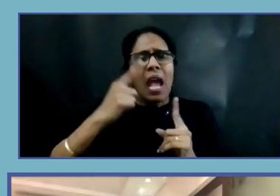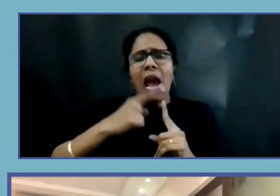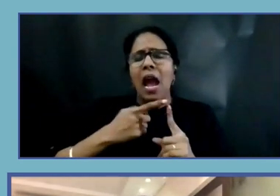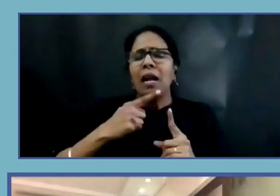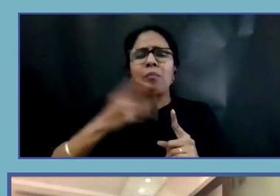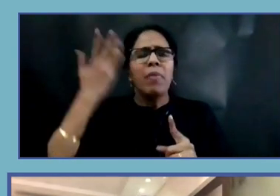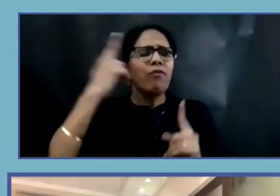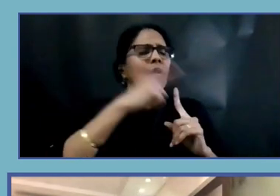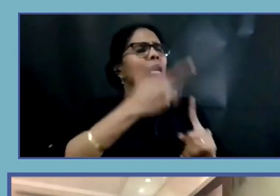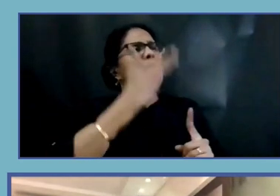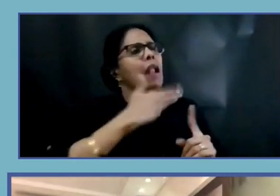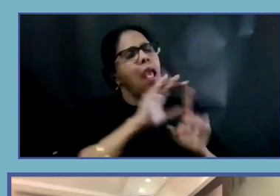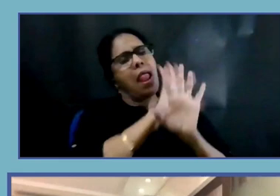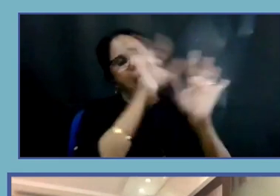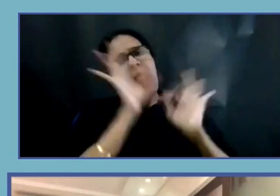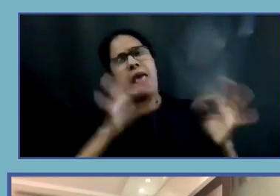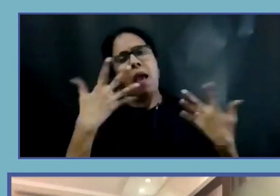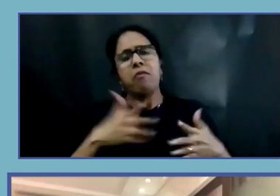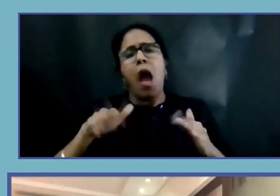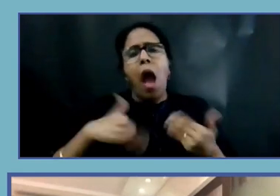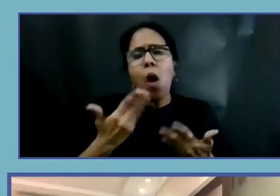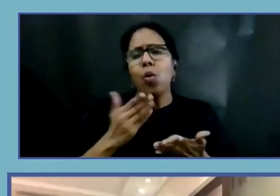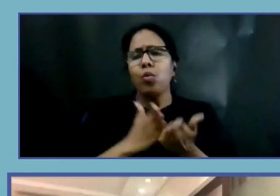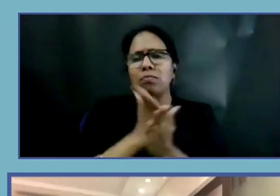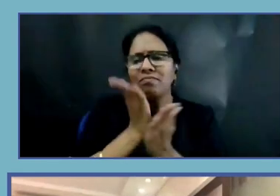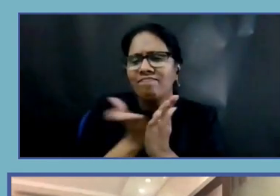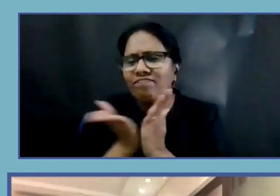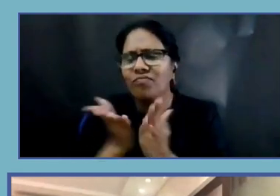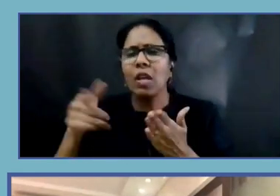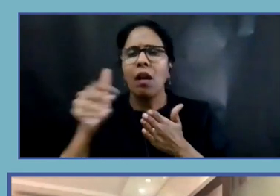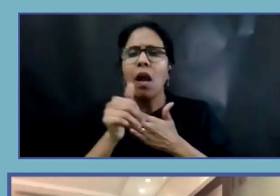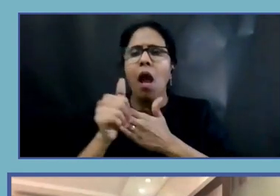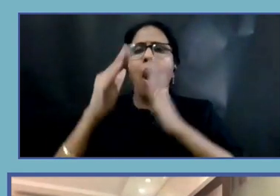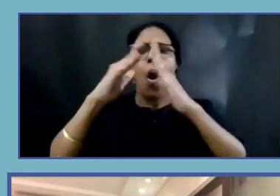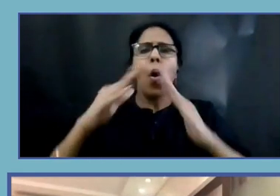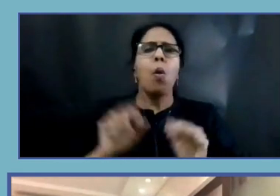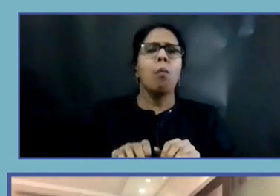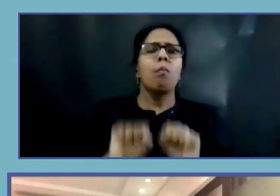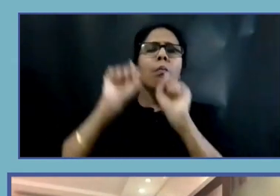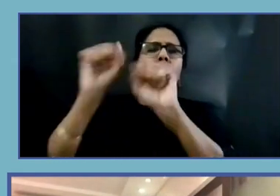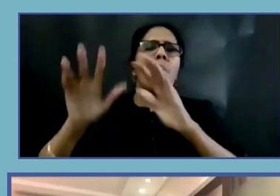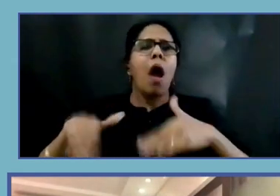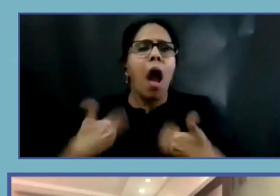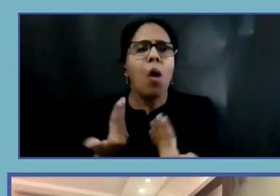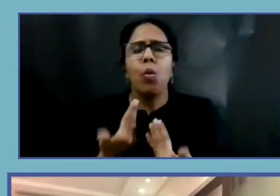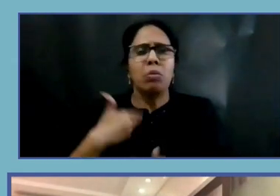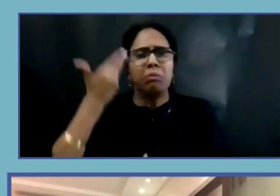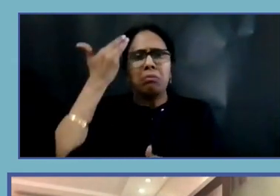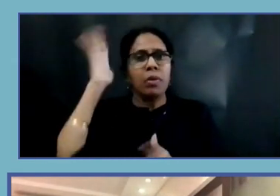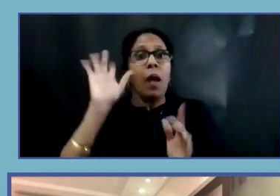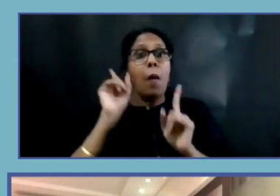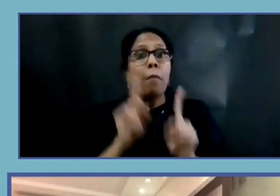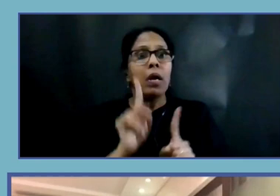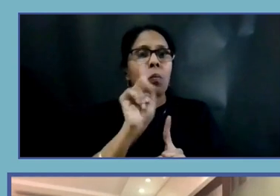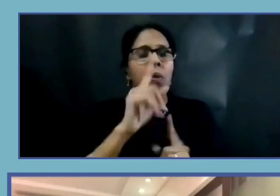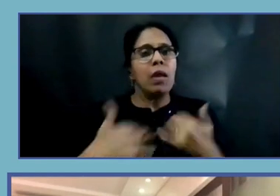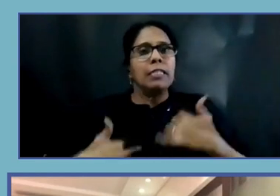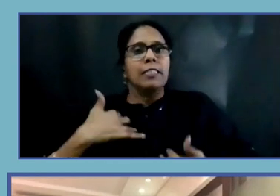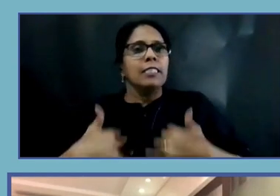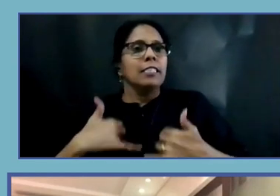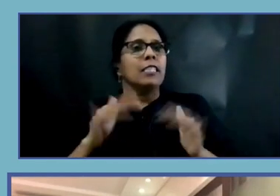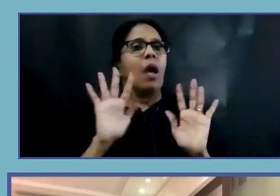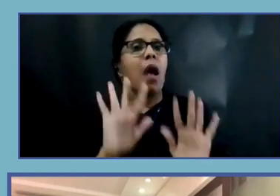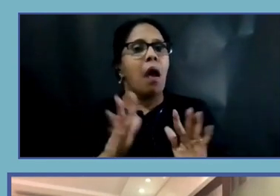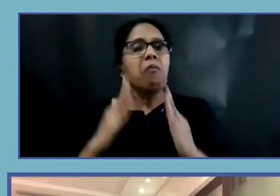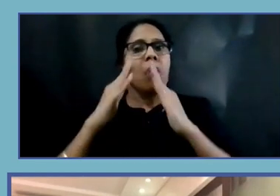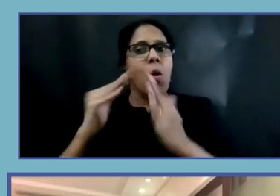send them back to their homes. I never knew how to send them back to their homes. But I had the zeal to help them. So I think that